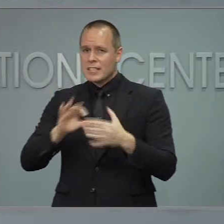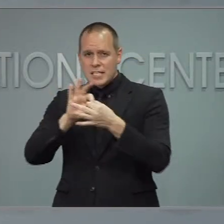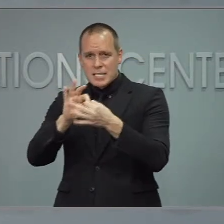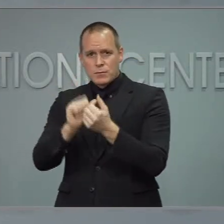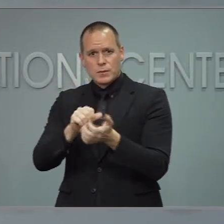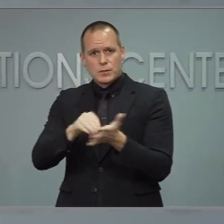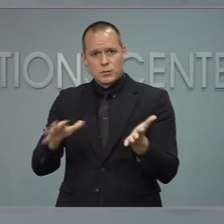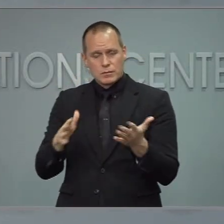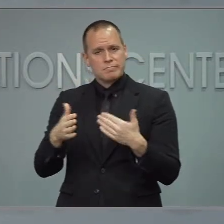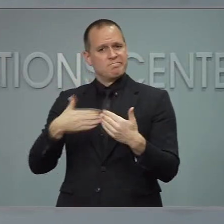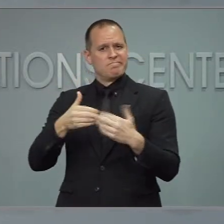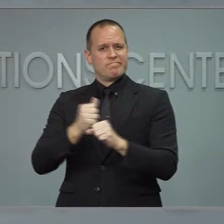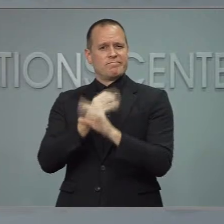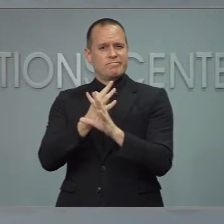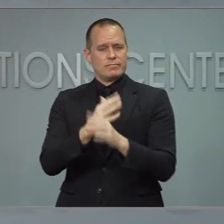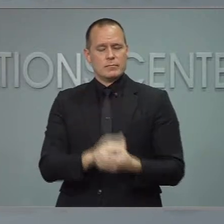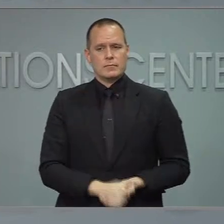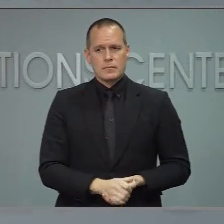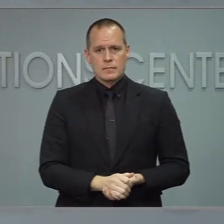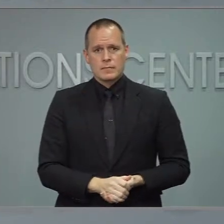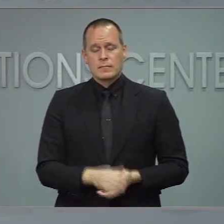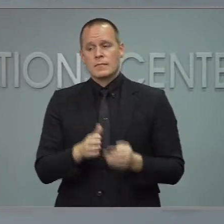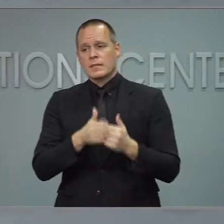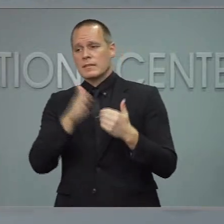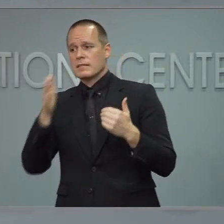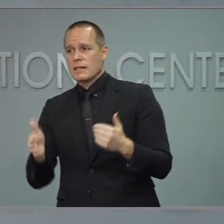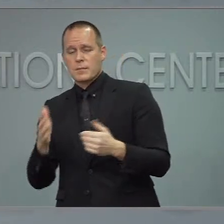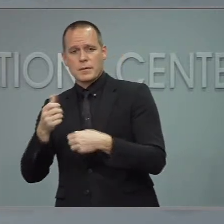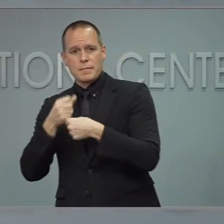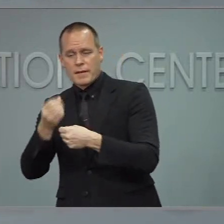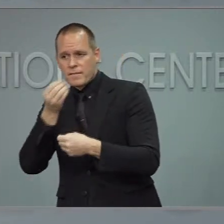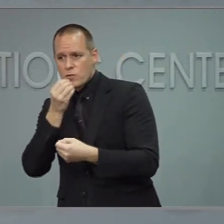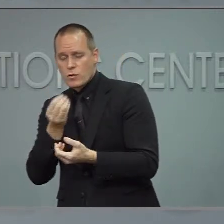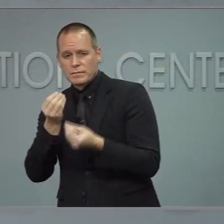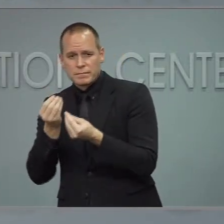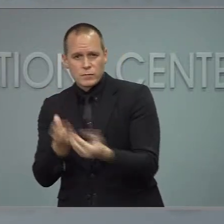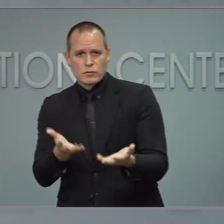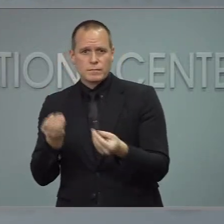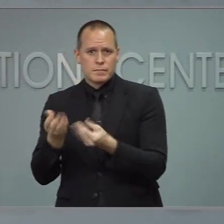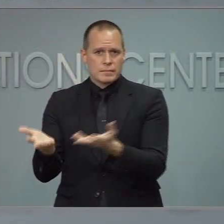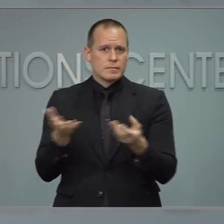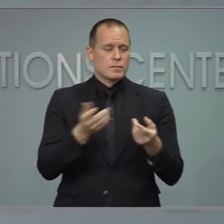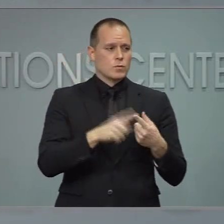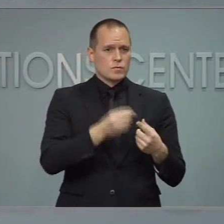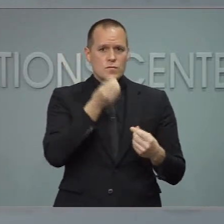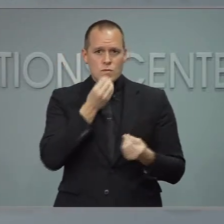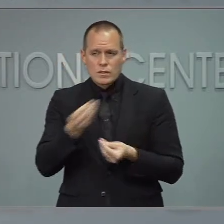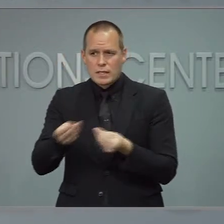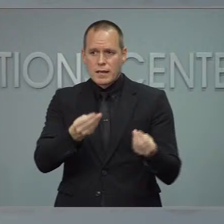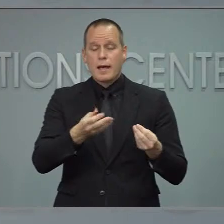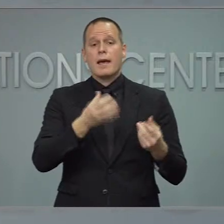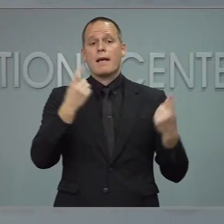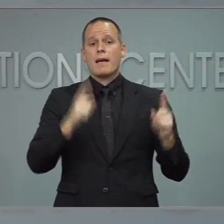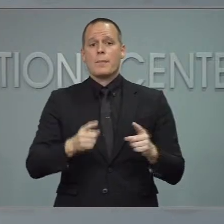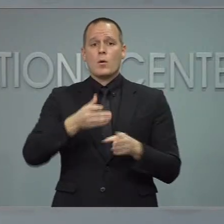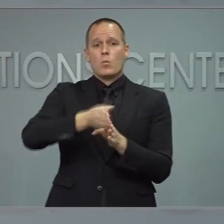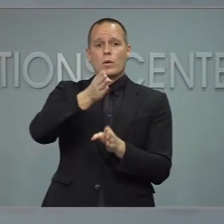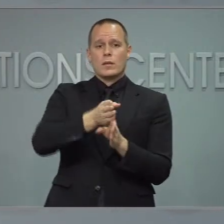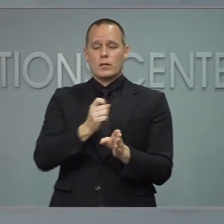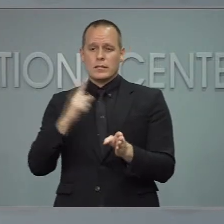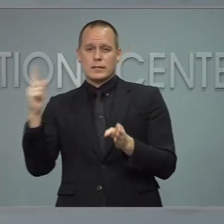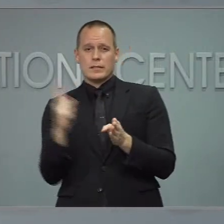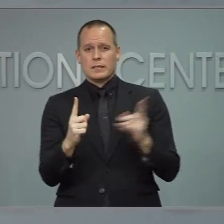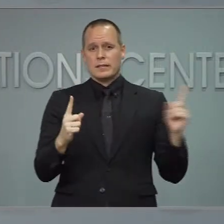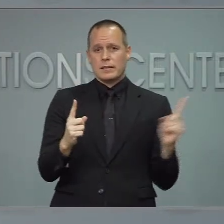screens. Neighbors left meals for each other and families waved to loved ones through windows.